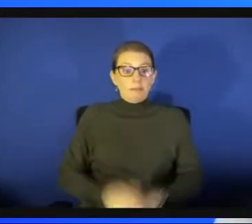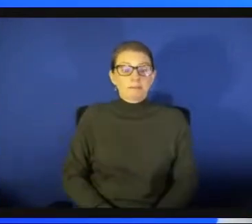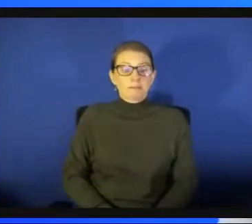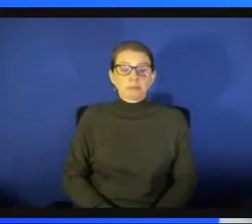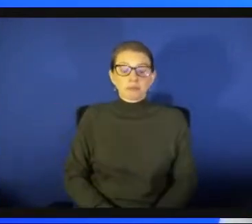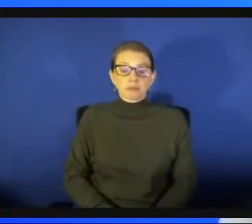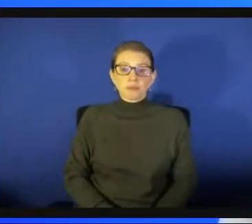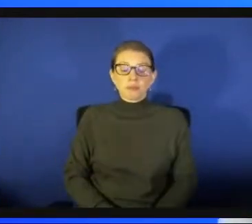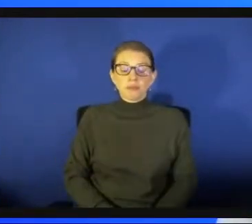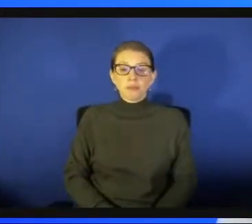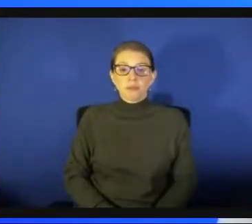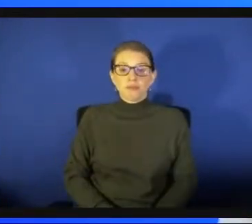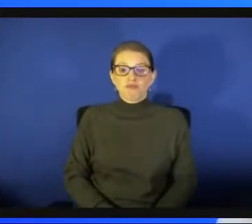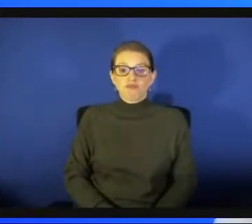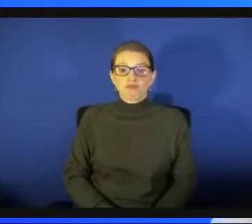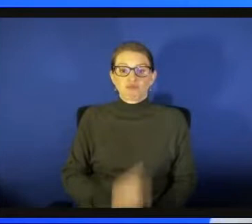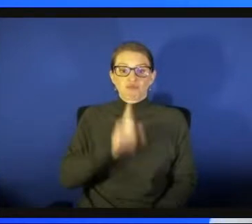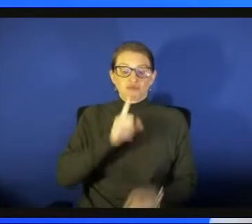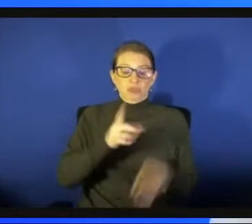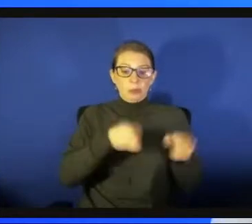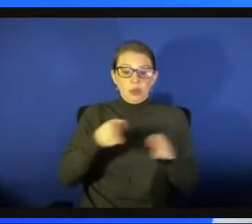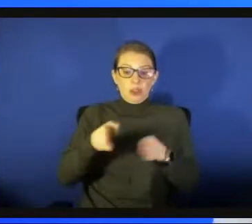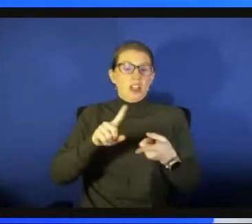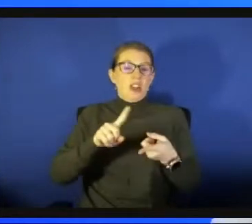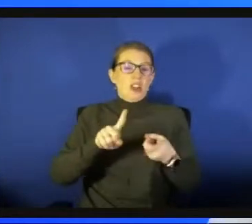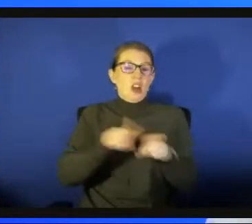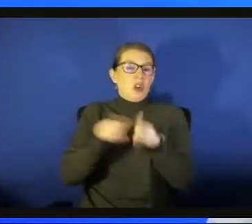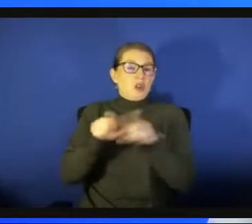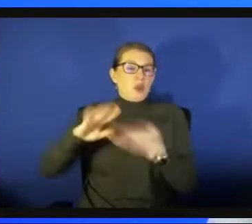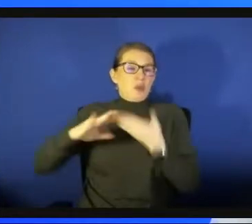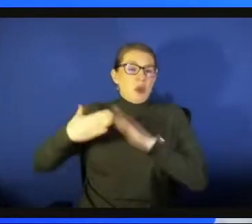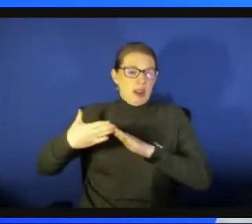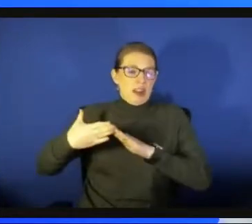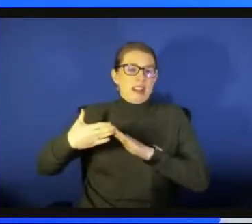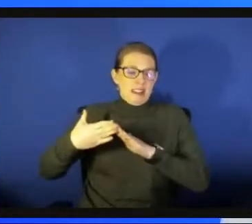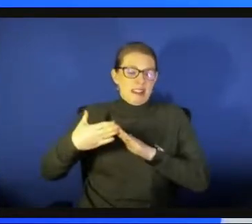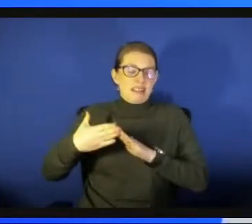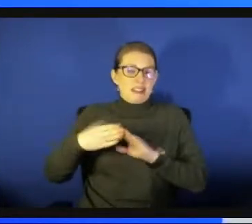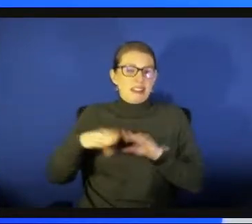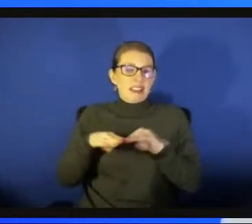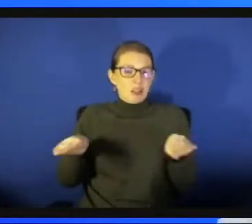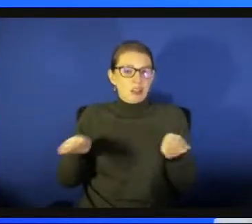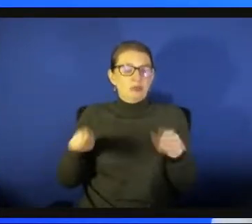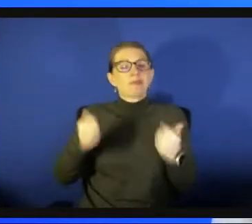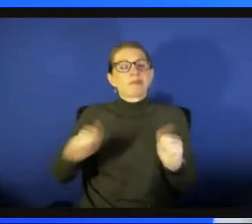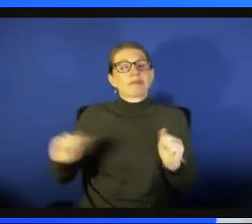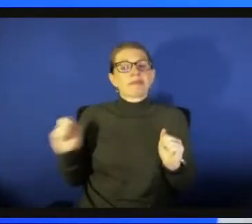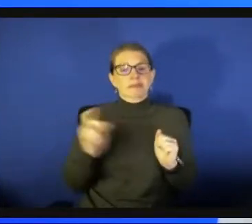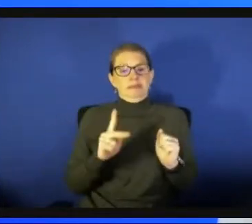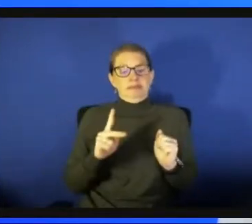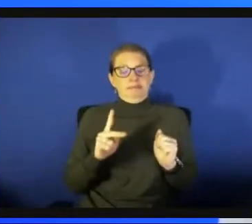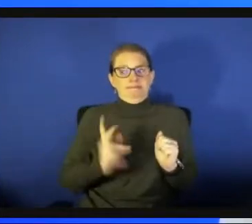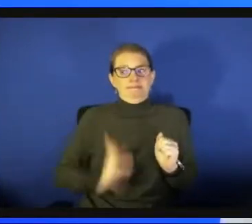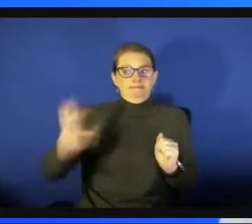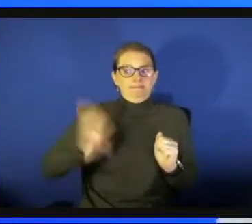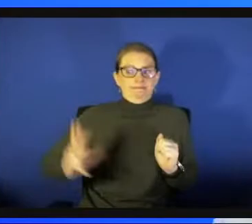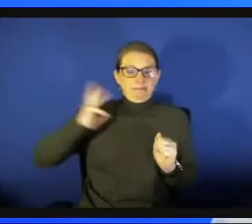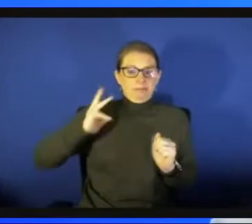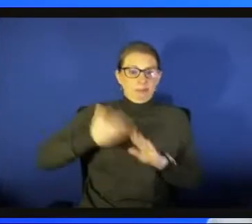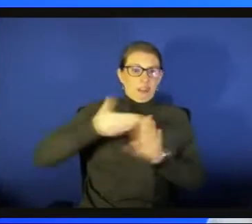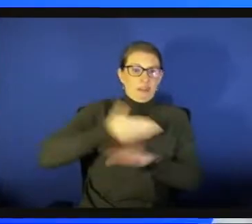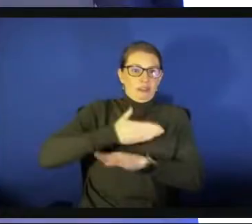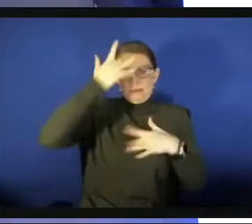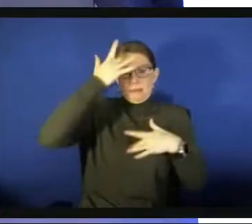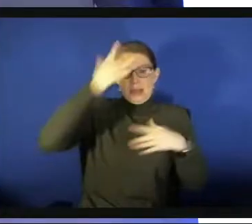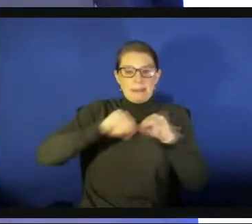on an individual and a community level, and it's trying to get back to those times before the pandemic.